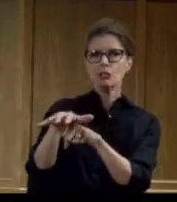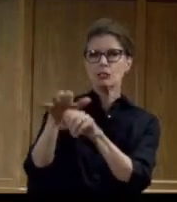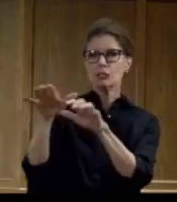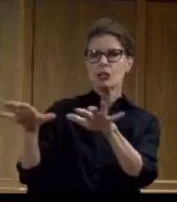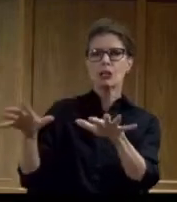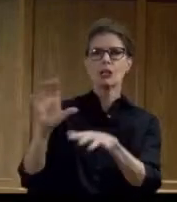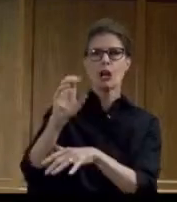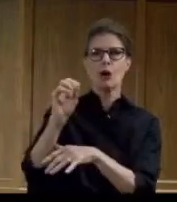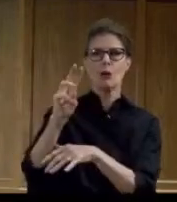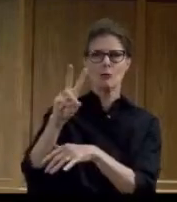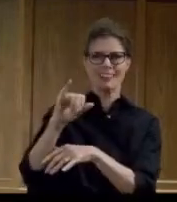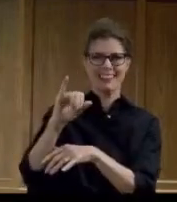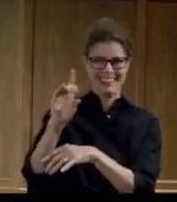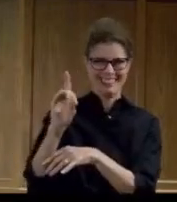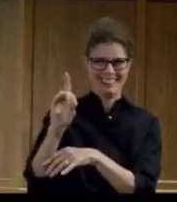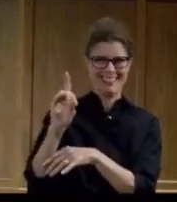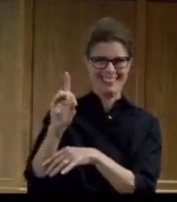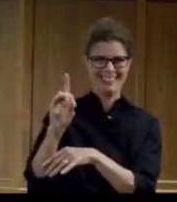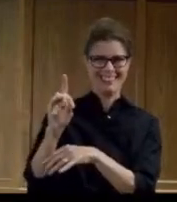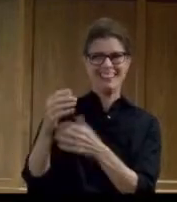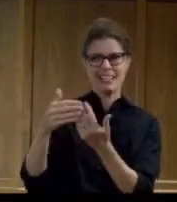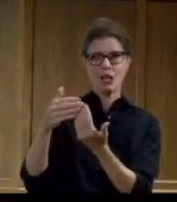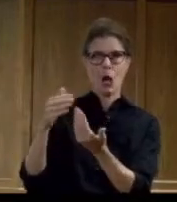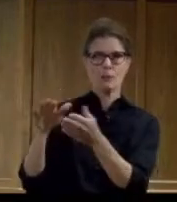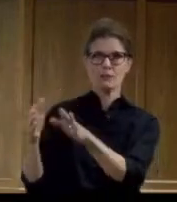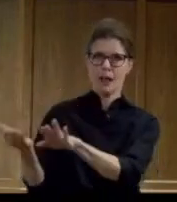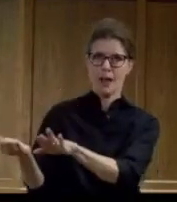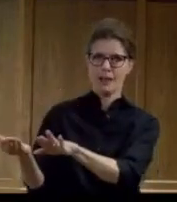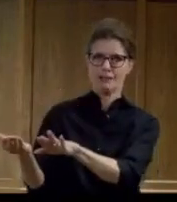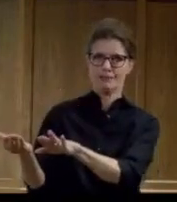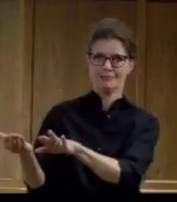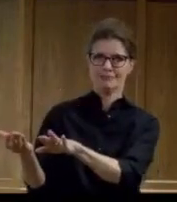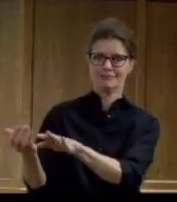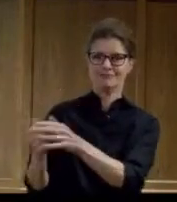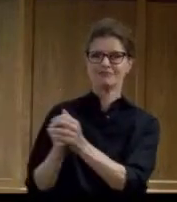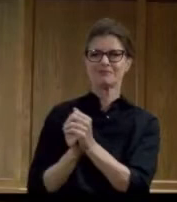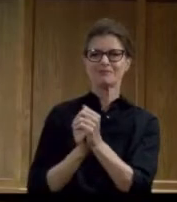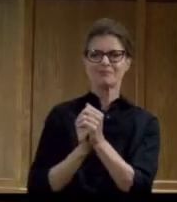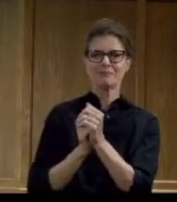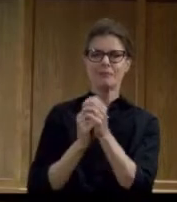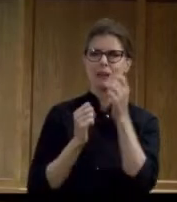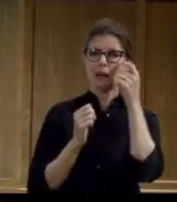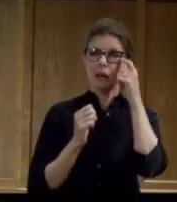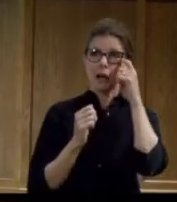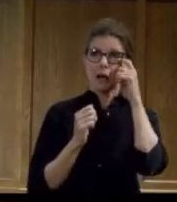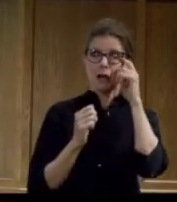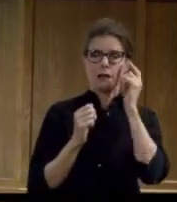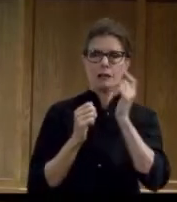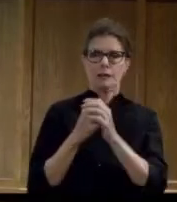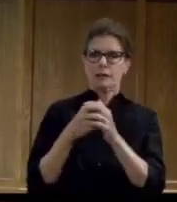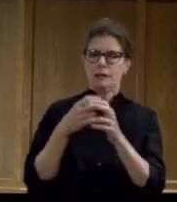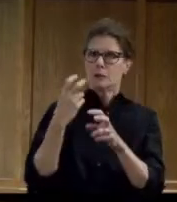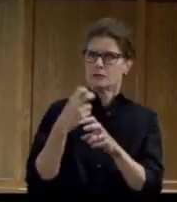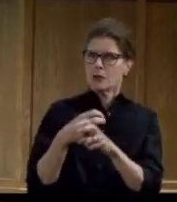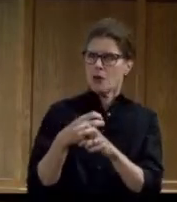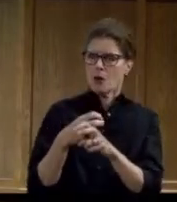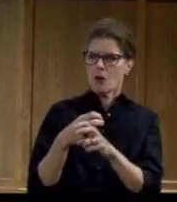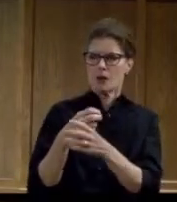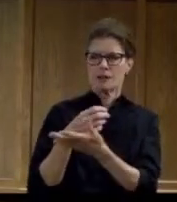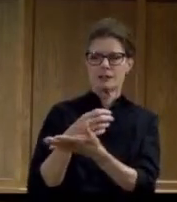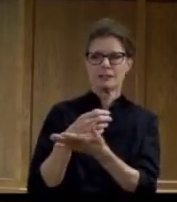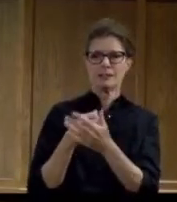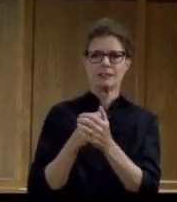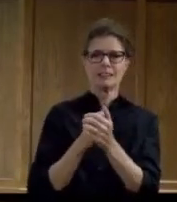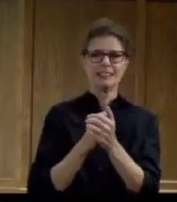particular challenge being like, because of the pandemic, we're not exactly even sure who goes to our churches anymore. Like, we don't know. It's hard. And there